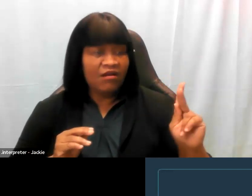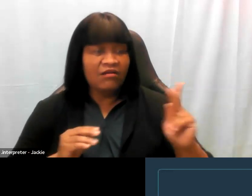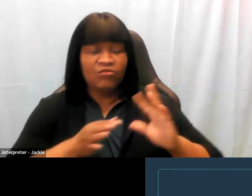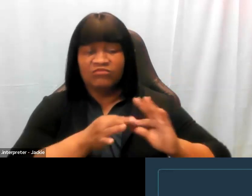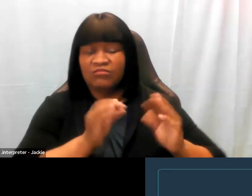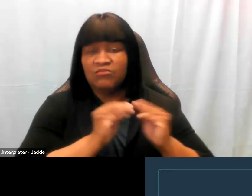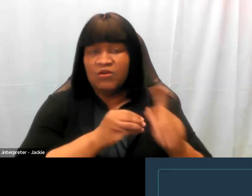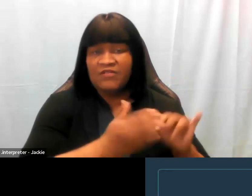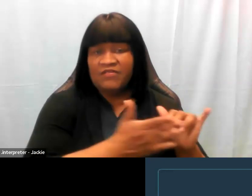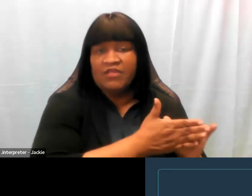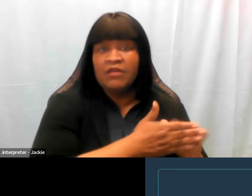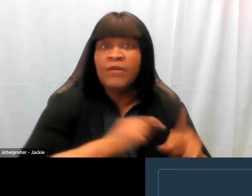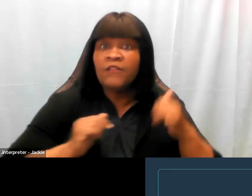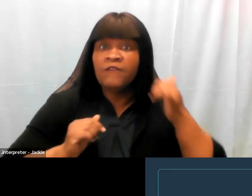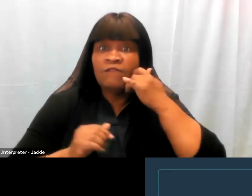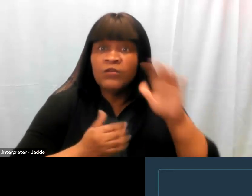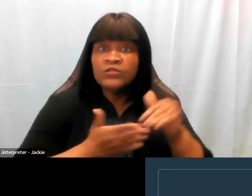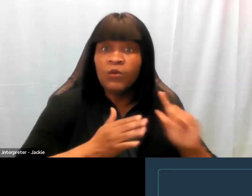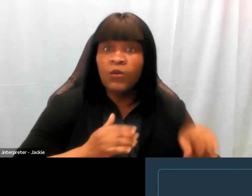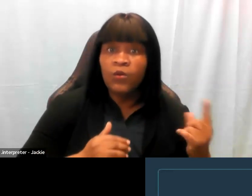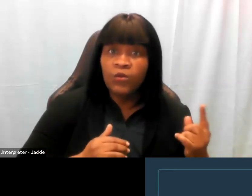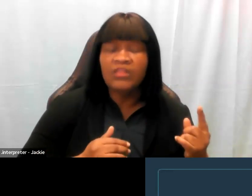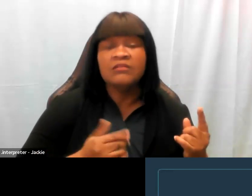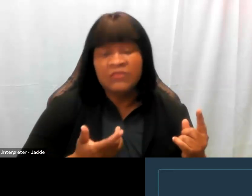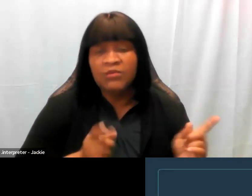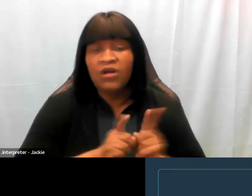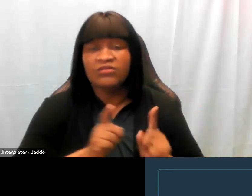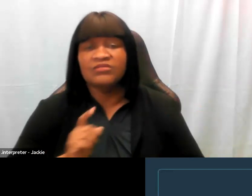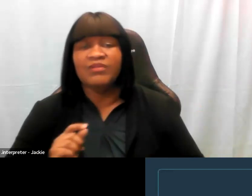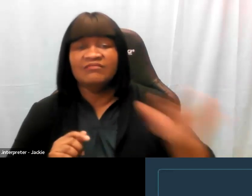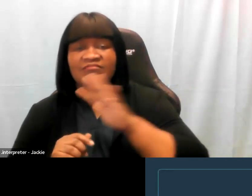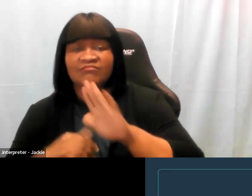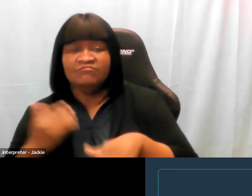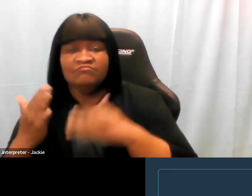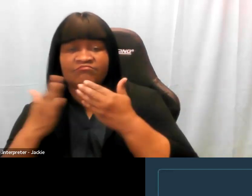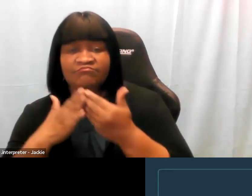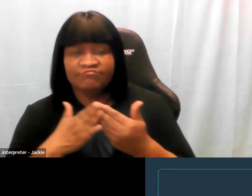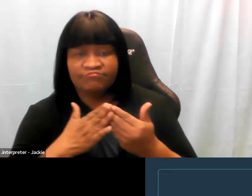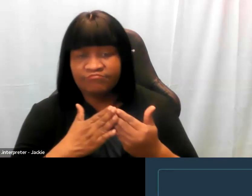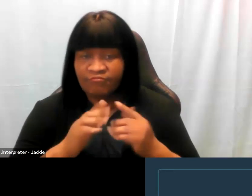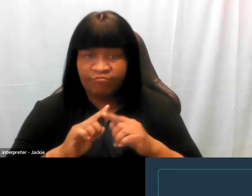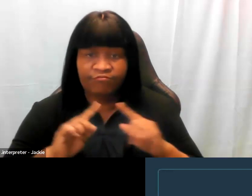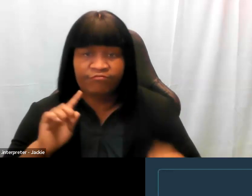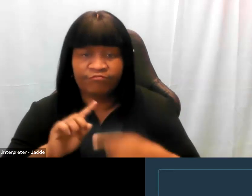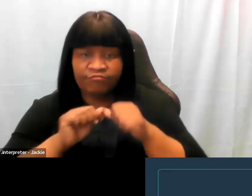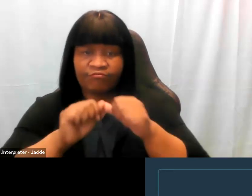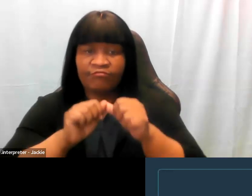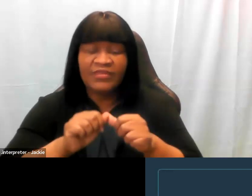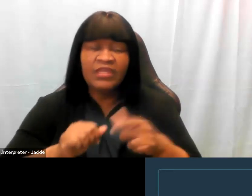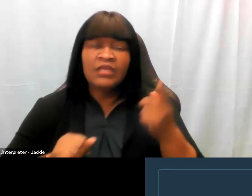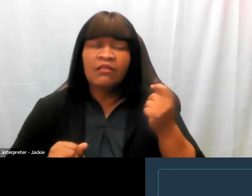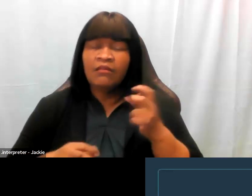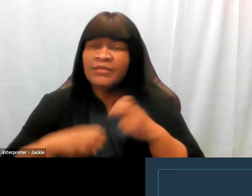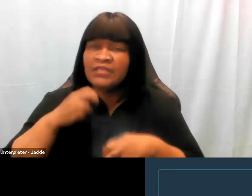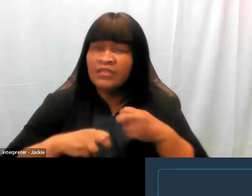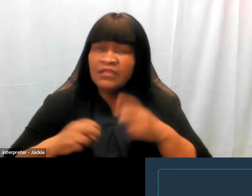the phone centers, but about the entire continuum. We mind their stories, but it poses a bit of a moral dilemma to me as